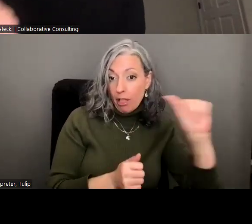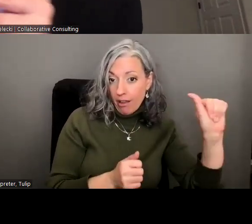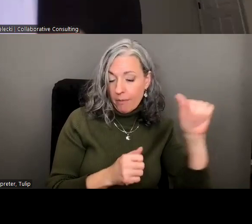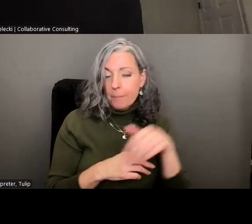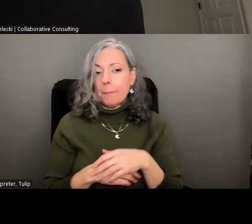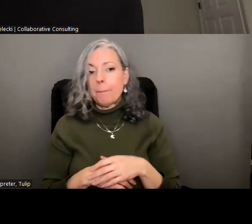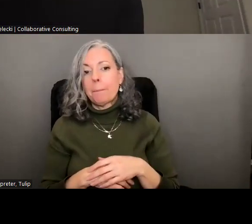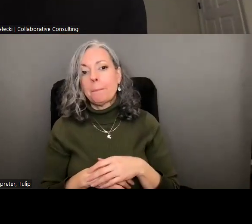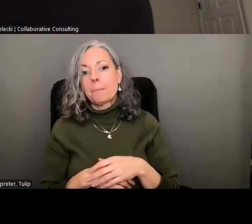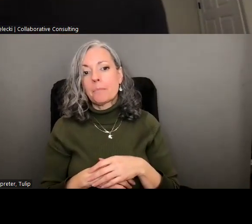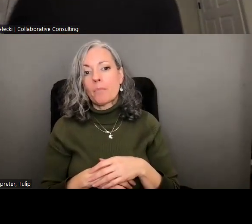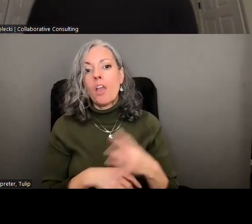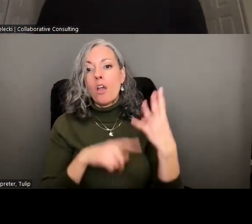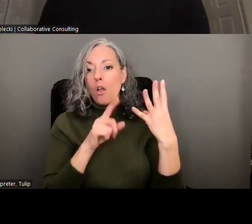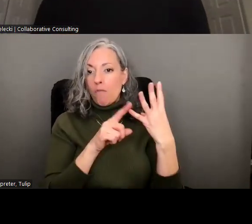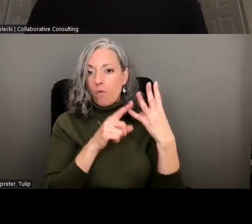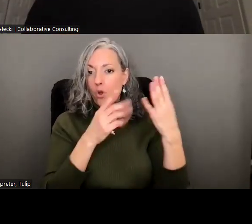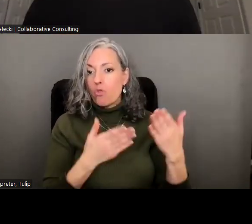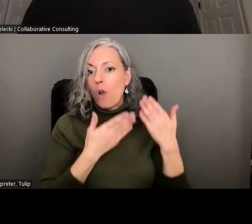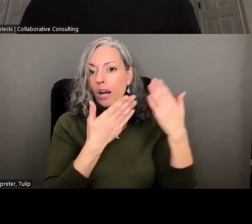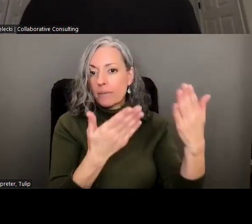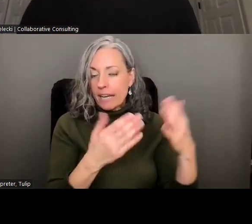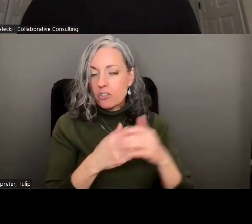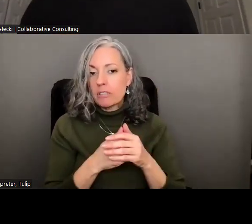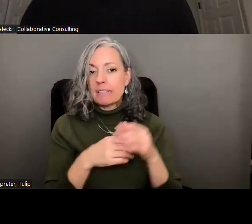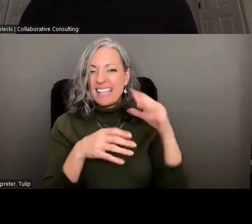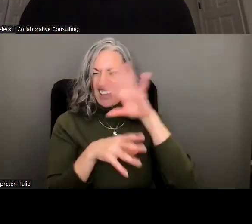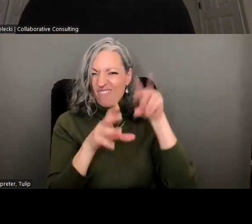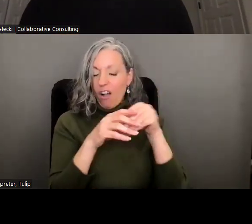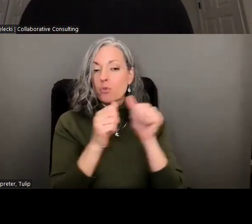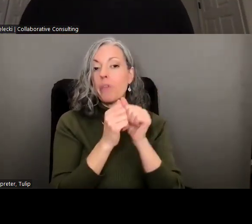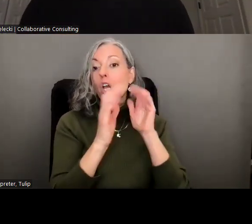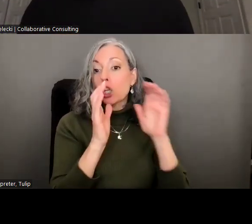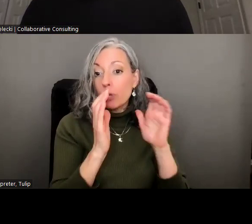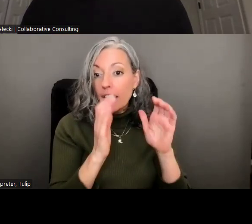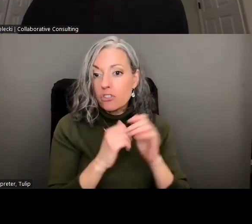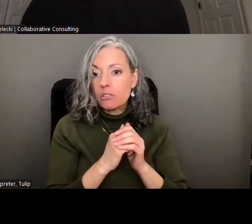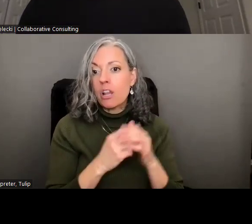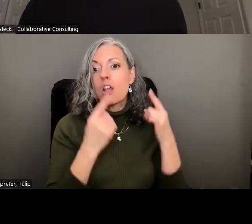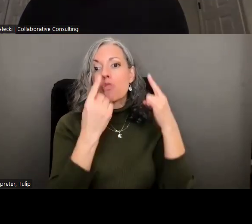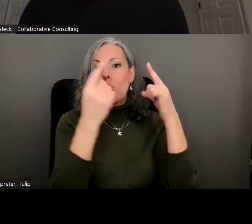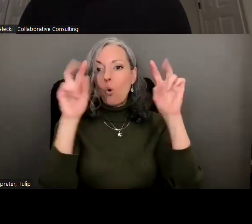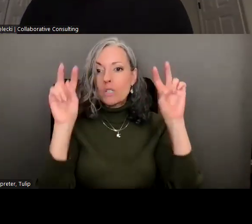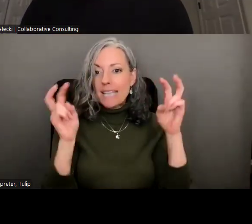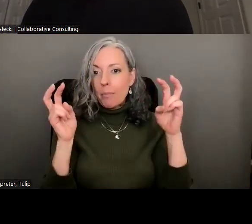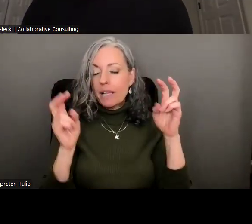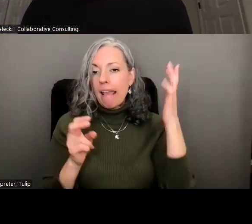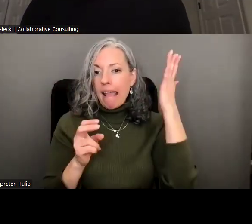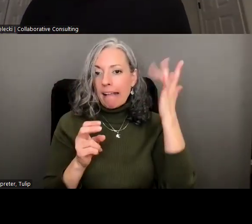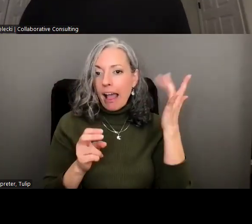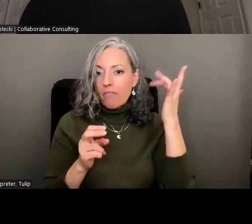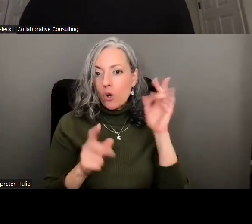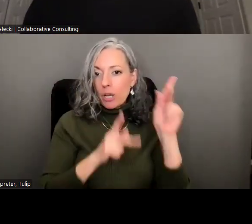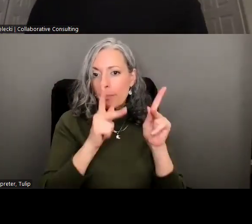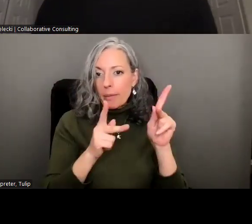The fourth recommendation area is in communications. And the goal statement is Californians are increasingly aware of public